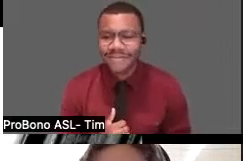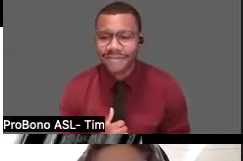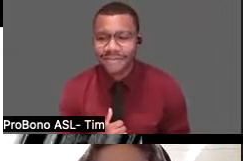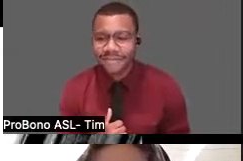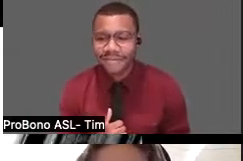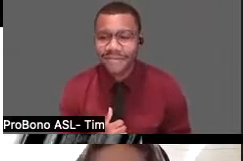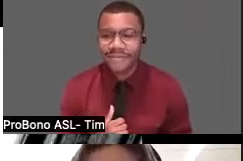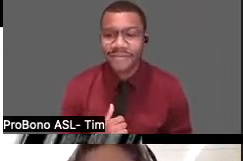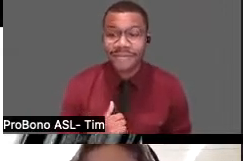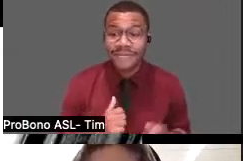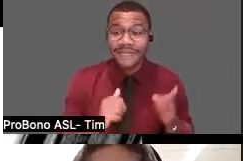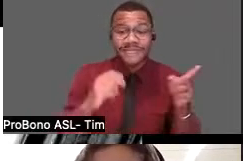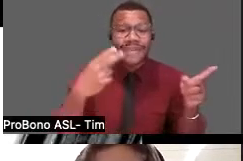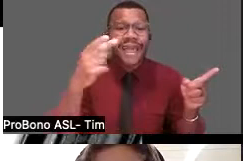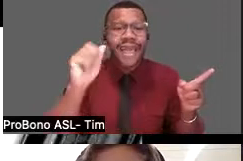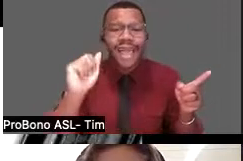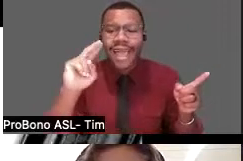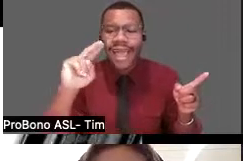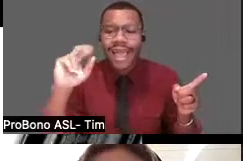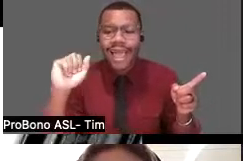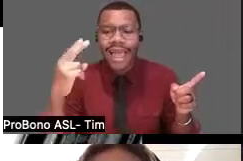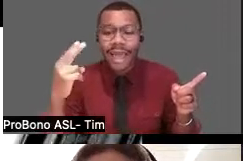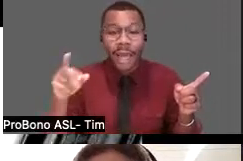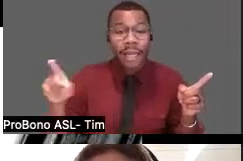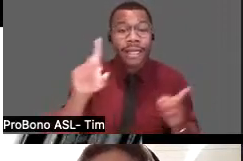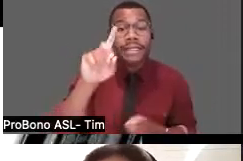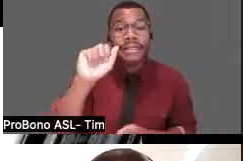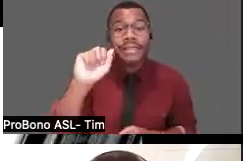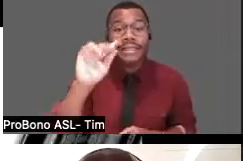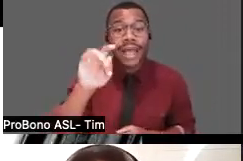Hello, everyone. Oh, wait. I'm not